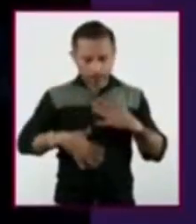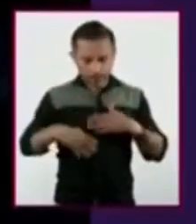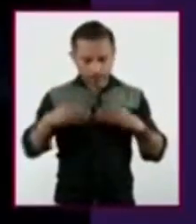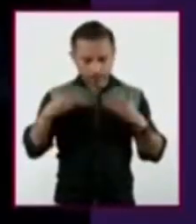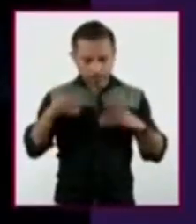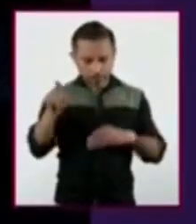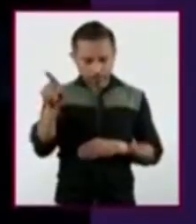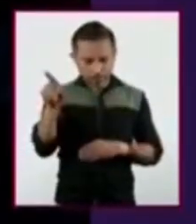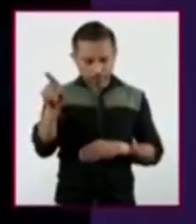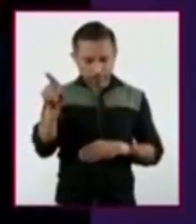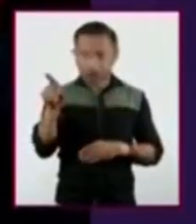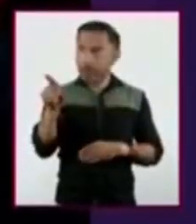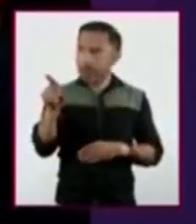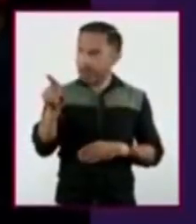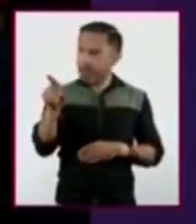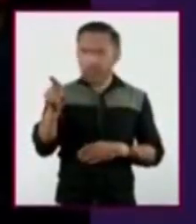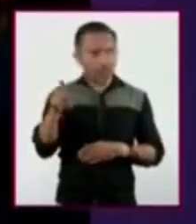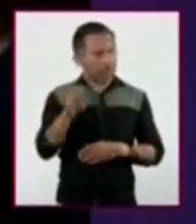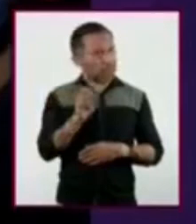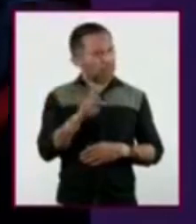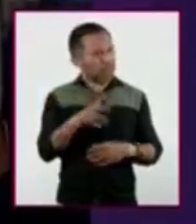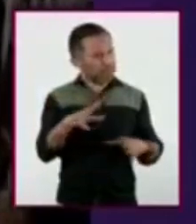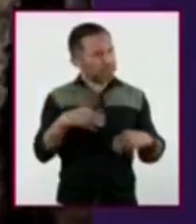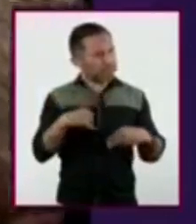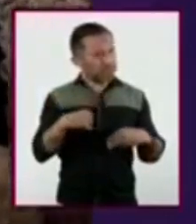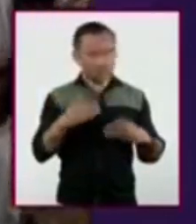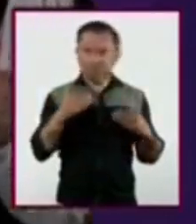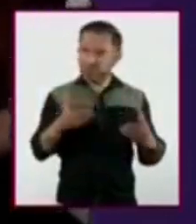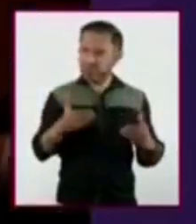Mm-hmm. Okay, let's go.